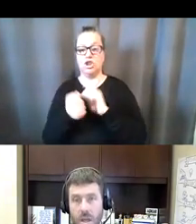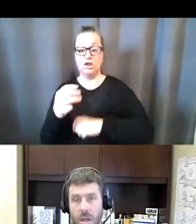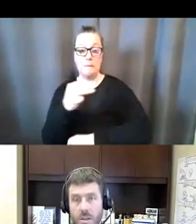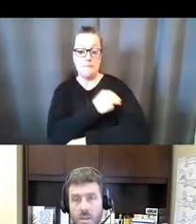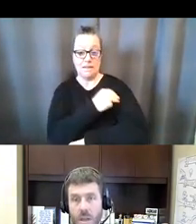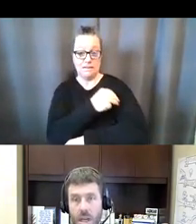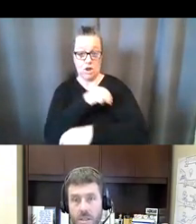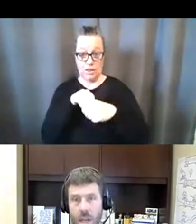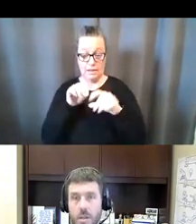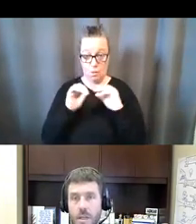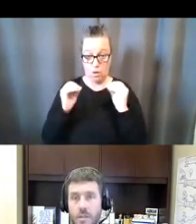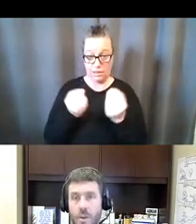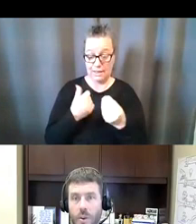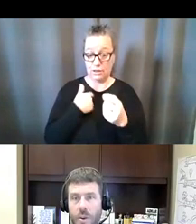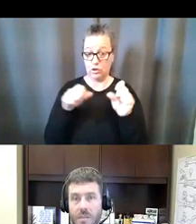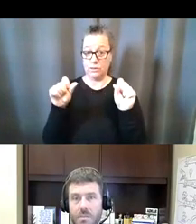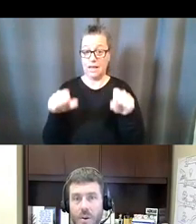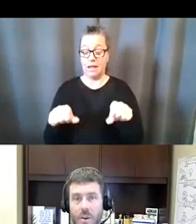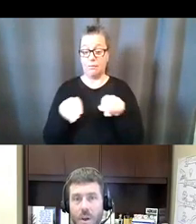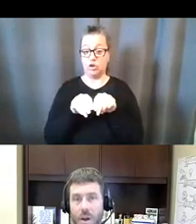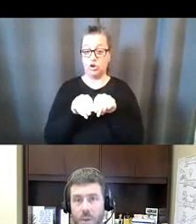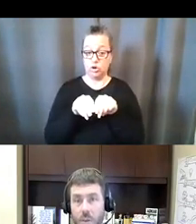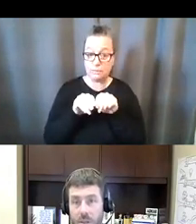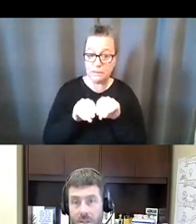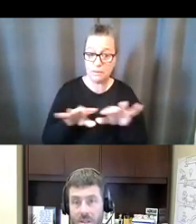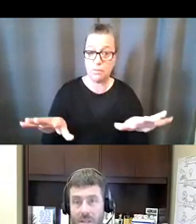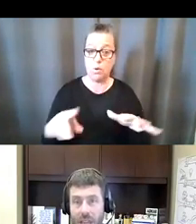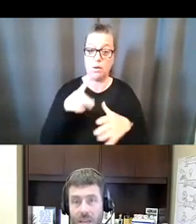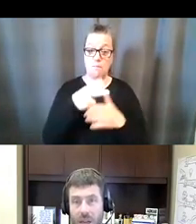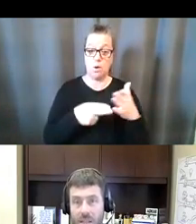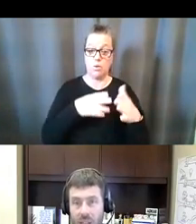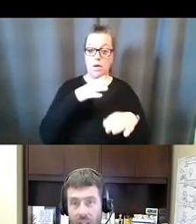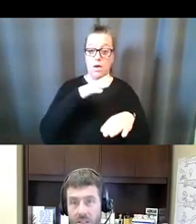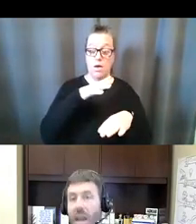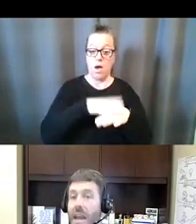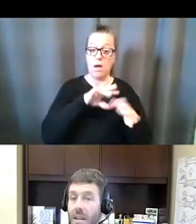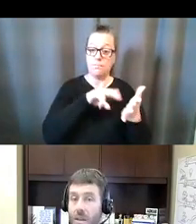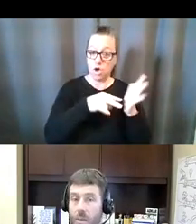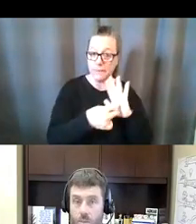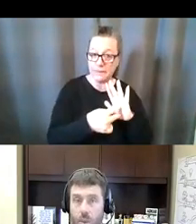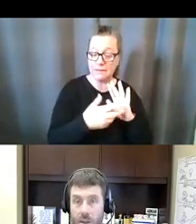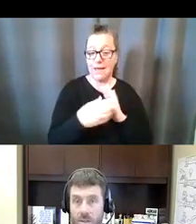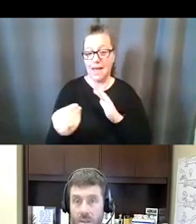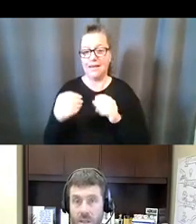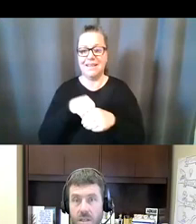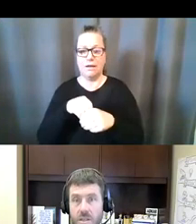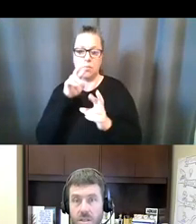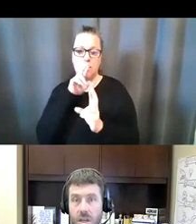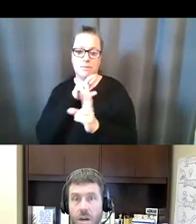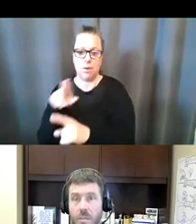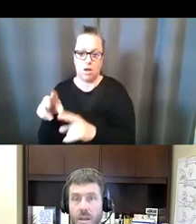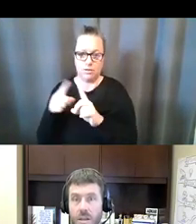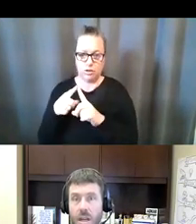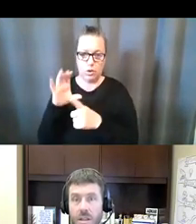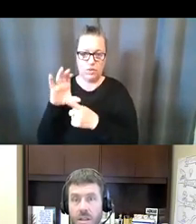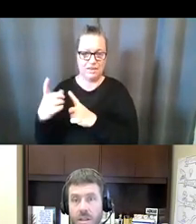organization so that it's able to be deployed both on purpose and by intent and in response to the conditions that